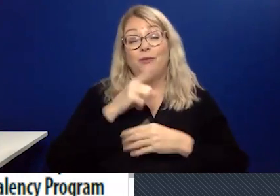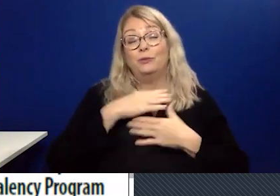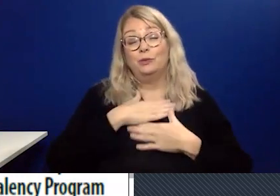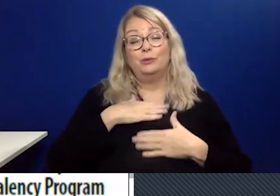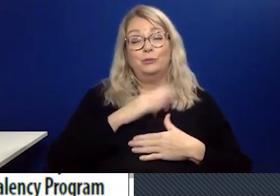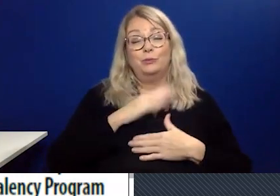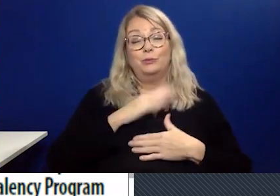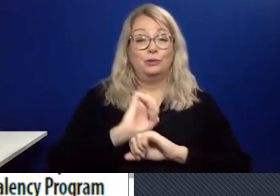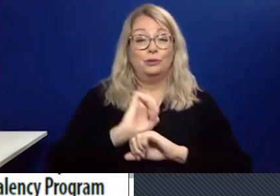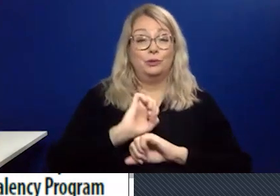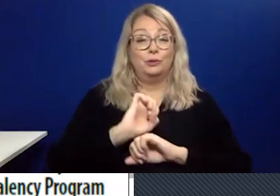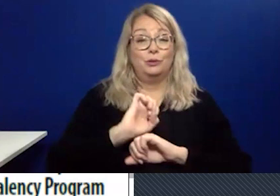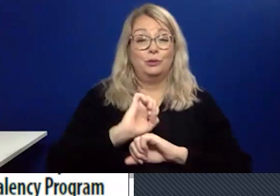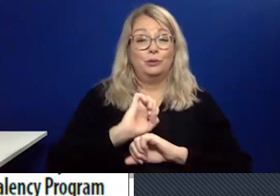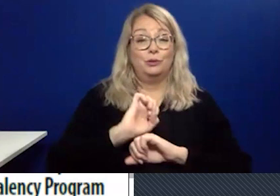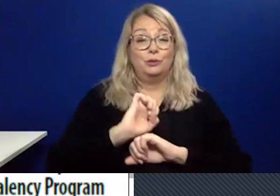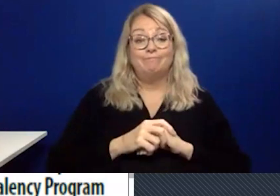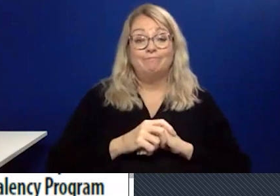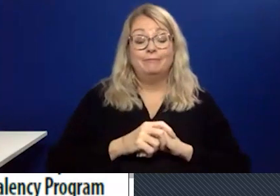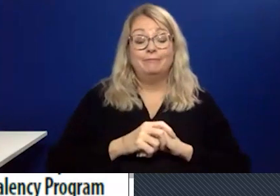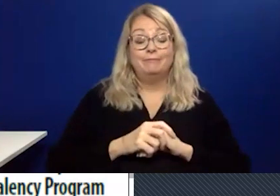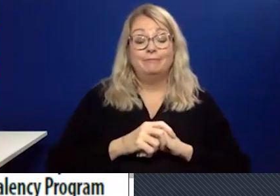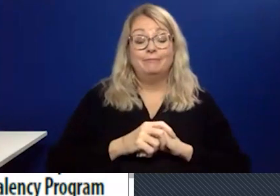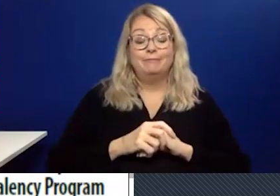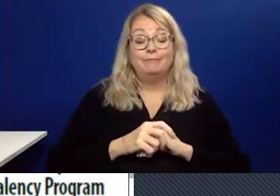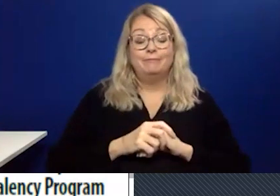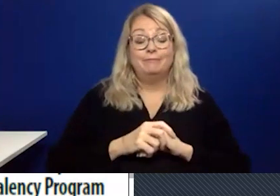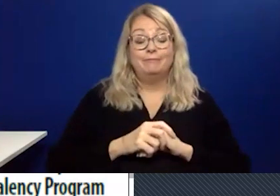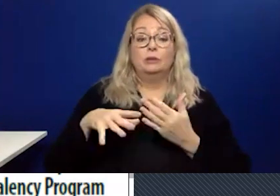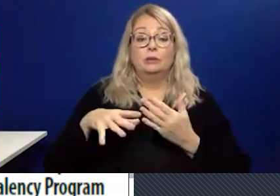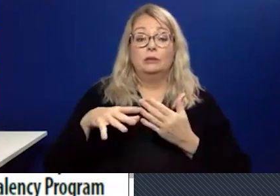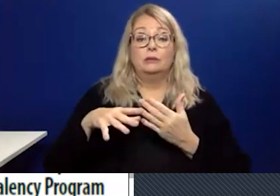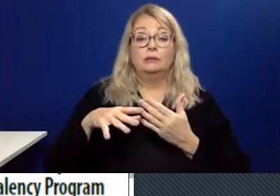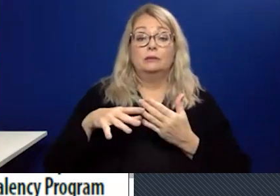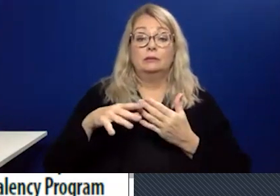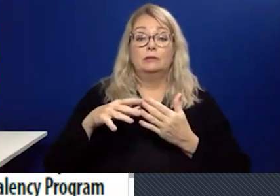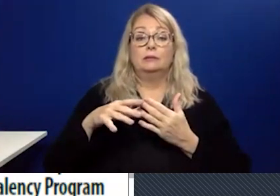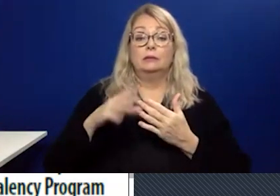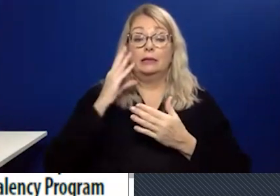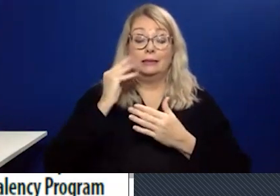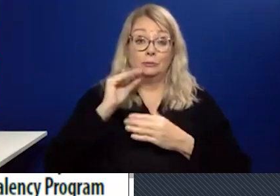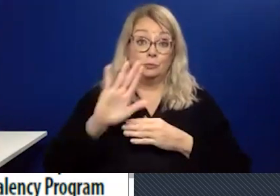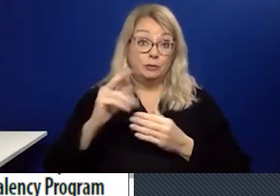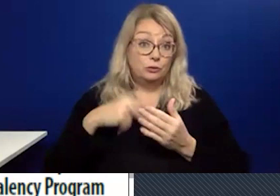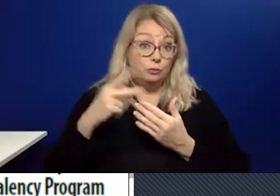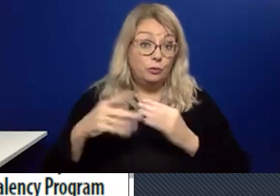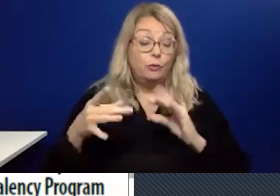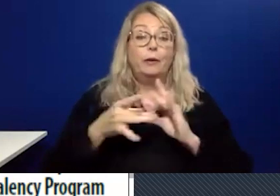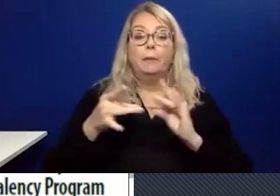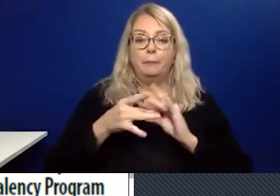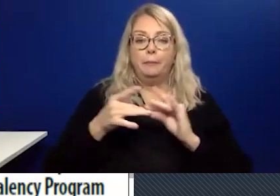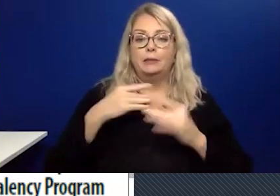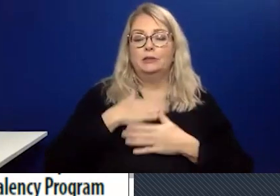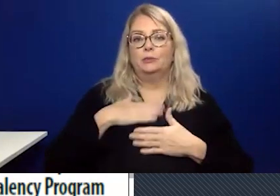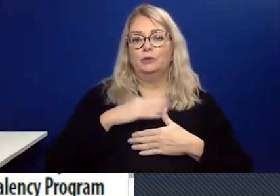it is effective. And my students who have gone through your program do mention, that they do appreciate what you do for them. So good. thank you.